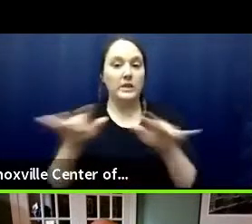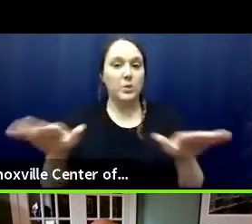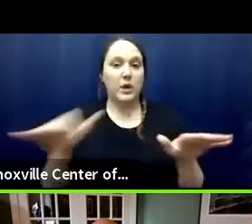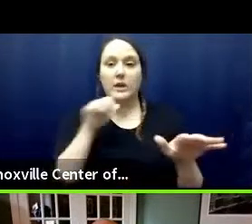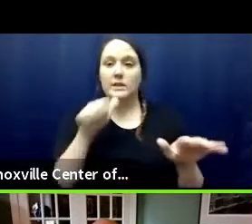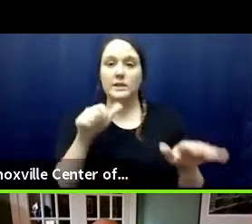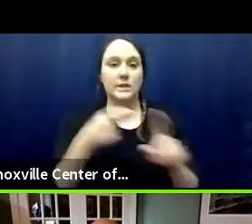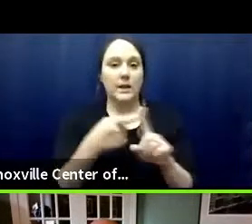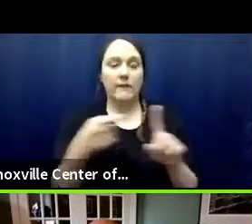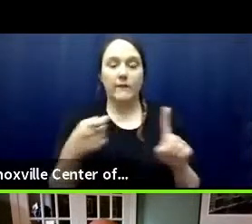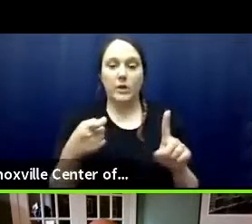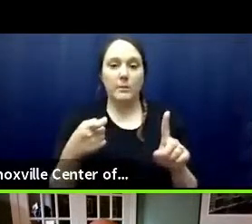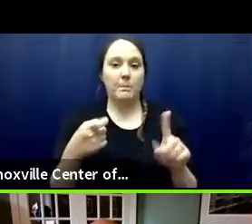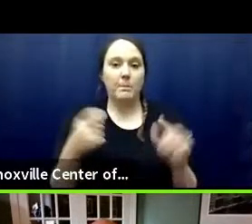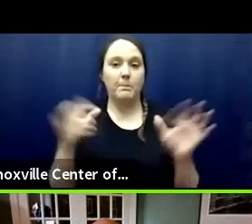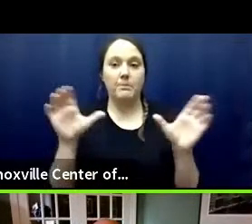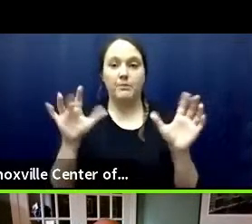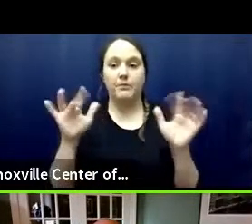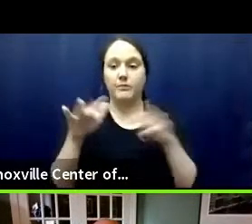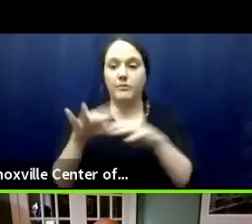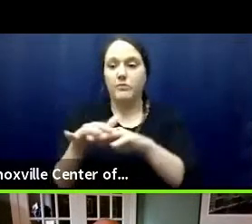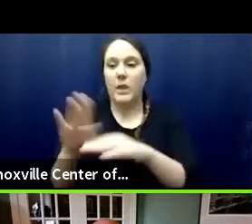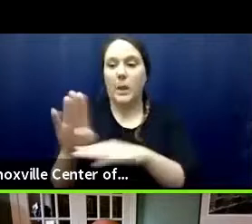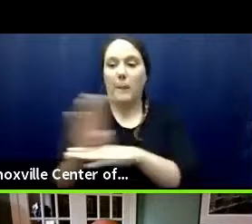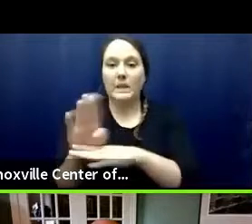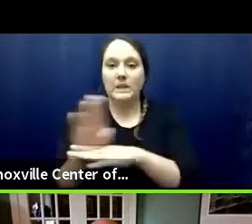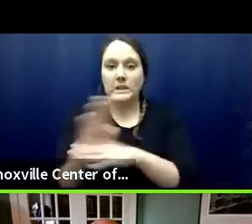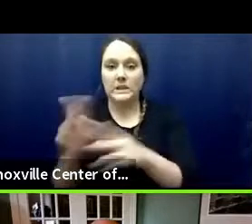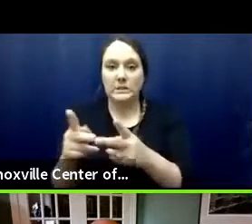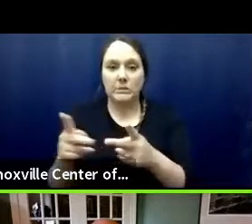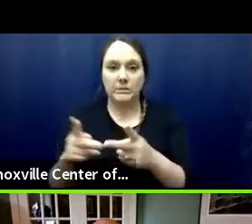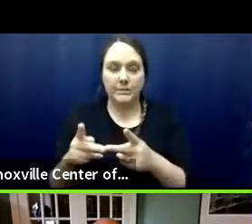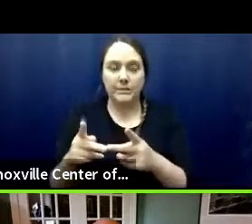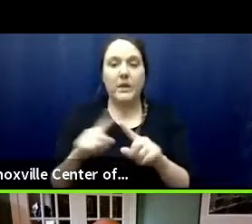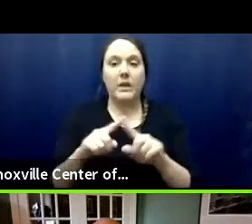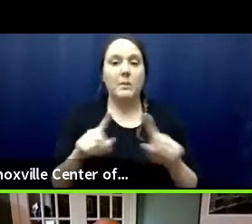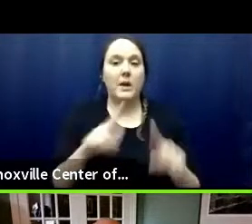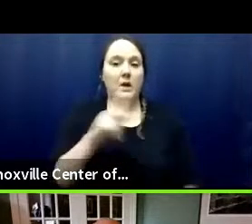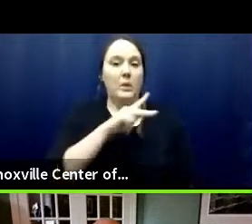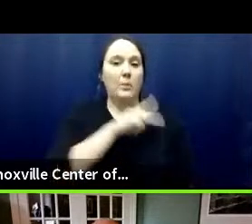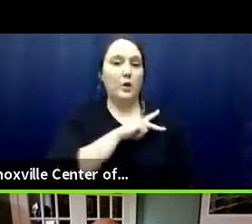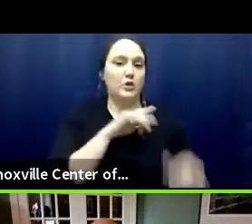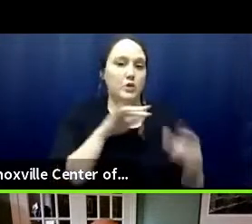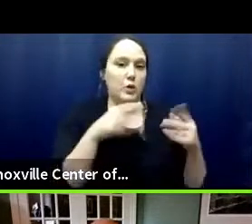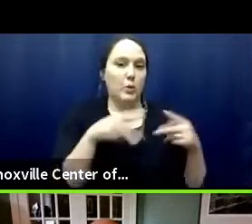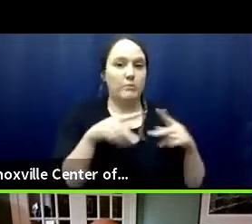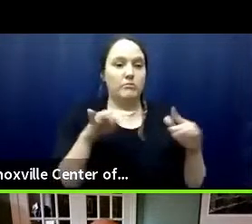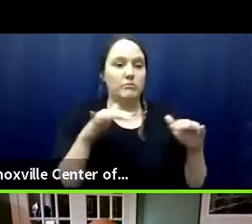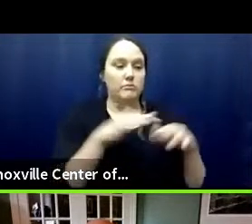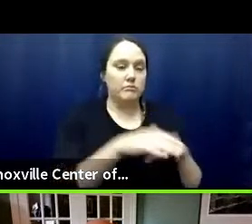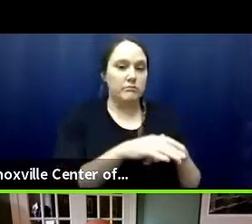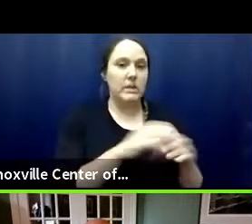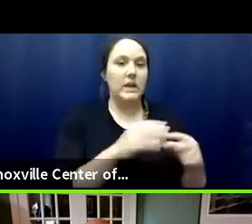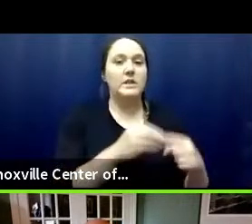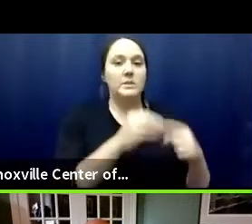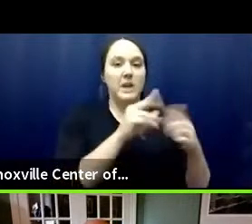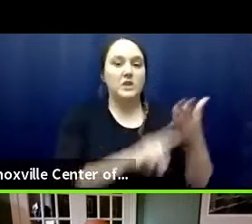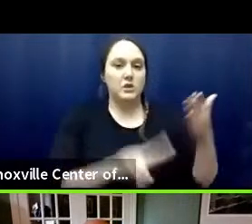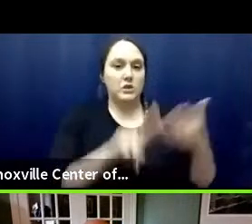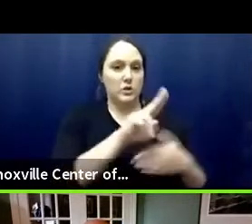from congregating in business locations, it's from personal gatherings, especially in the university